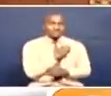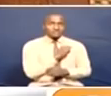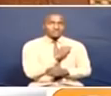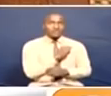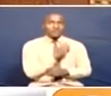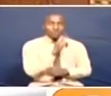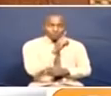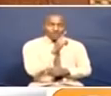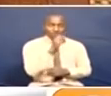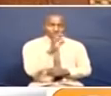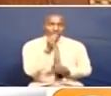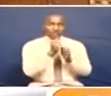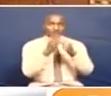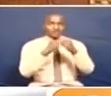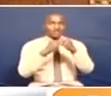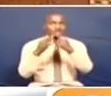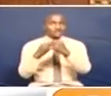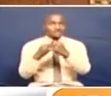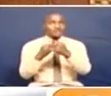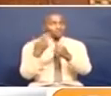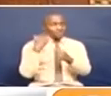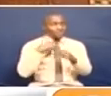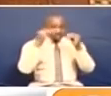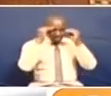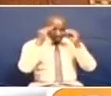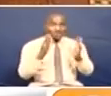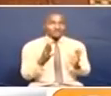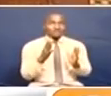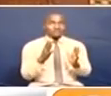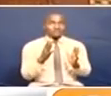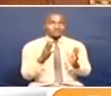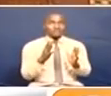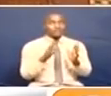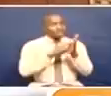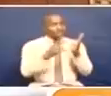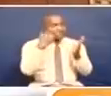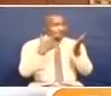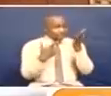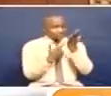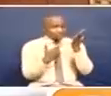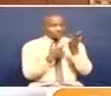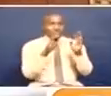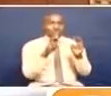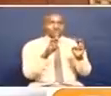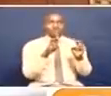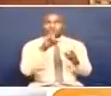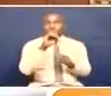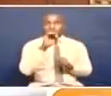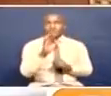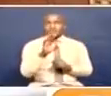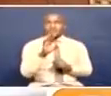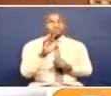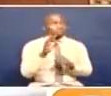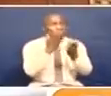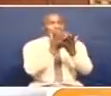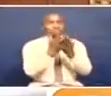of 1998. I was a student then. It failed on a technical issue. Come 2003, there was no election